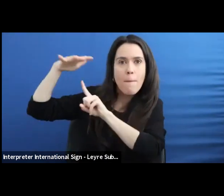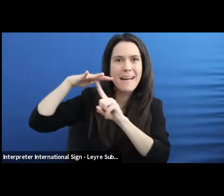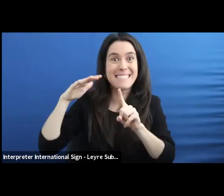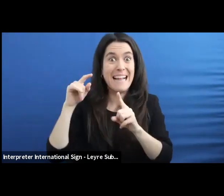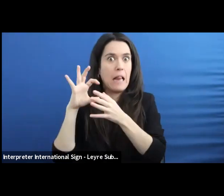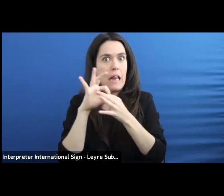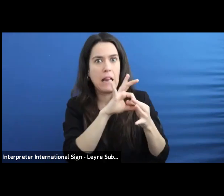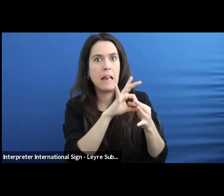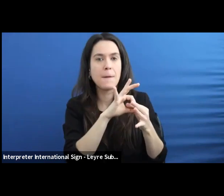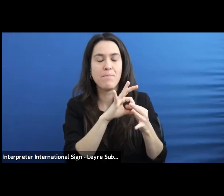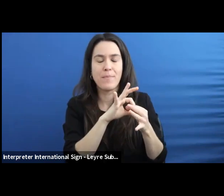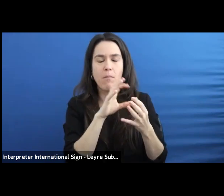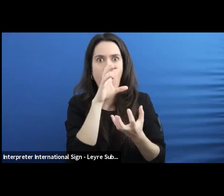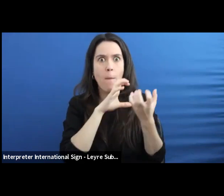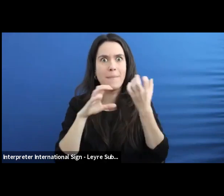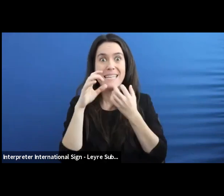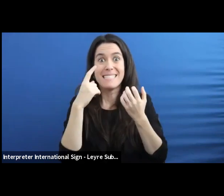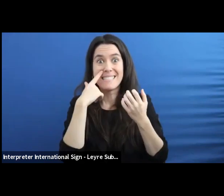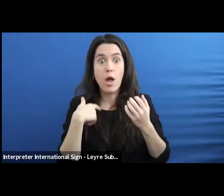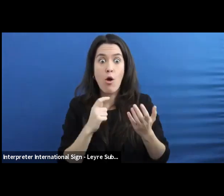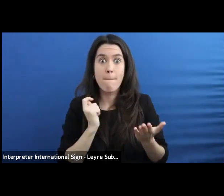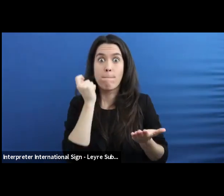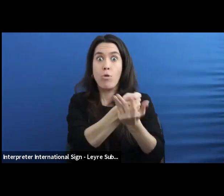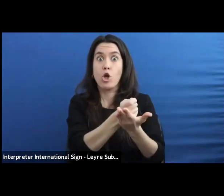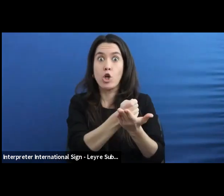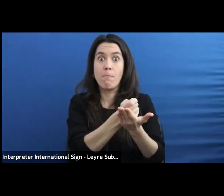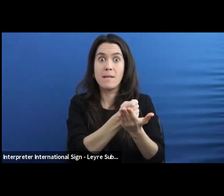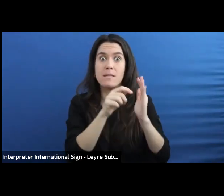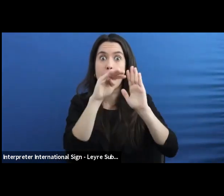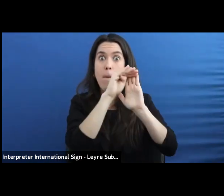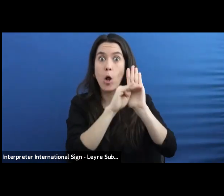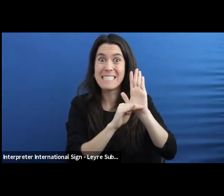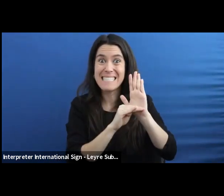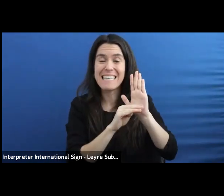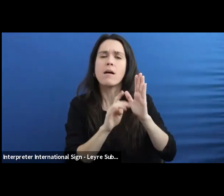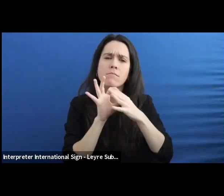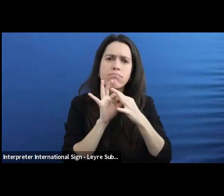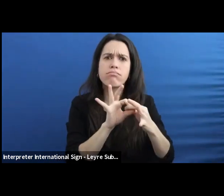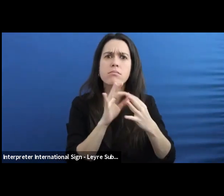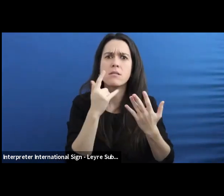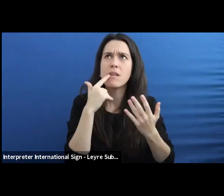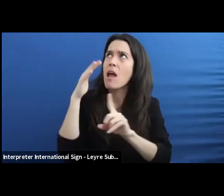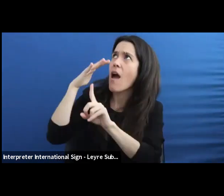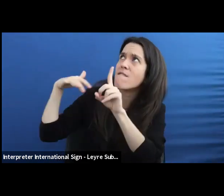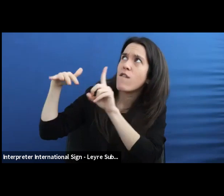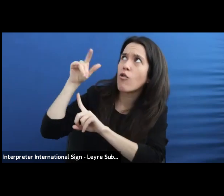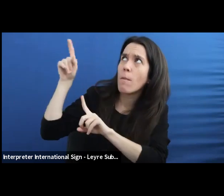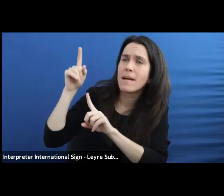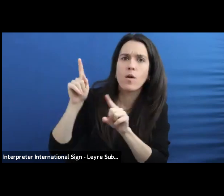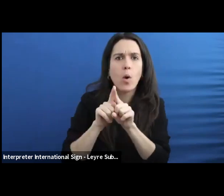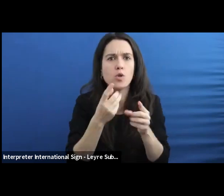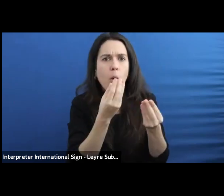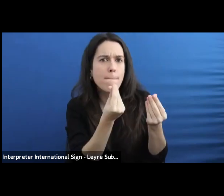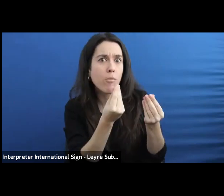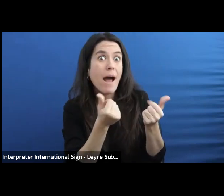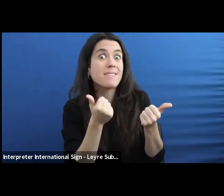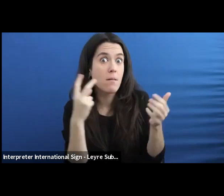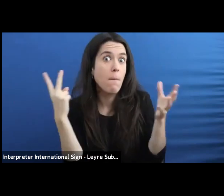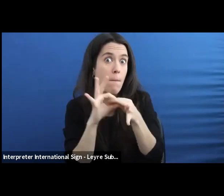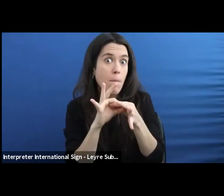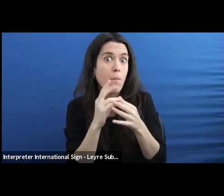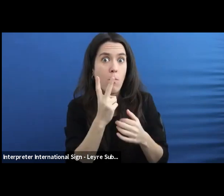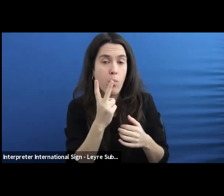the procurement policy equally dependent on issues of the environment as on adjust costs, working on the F